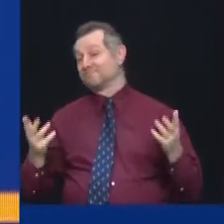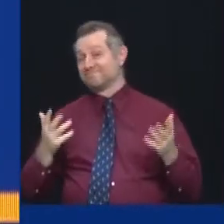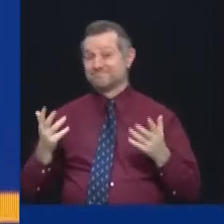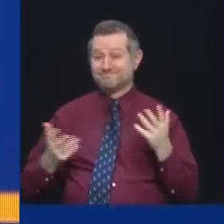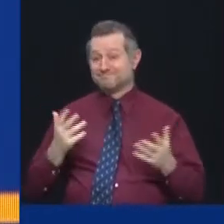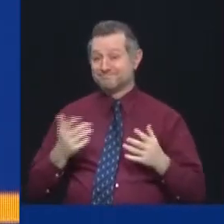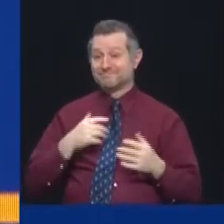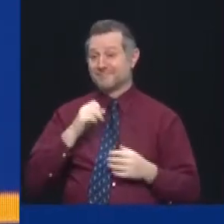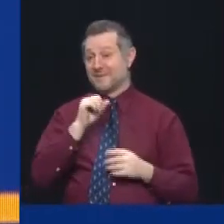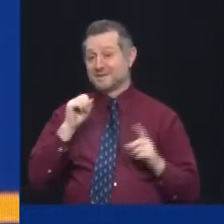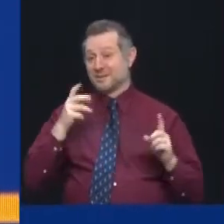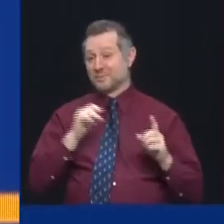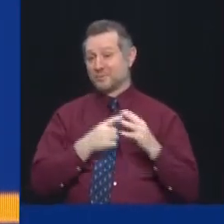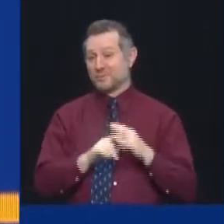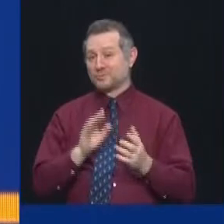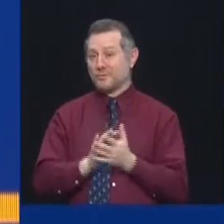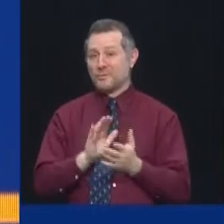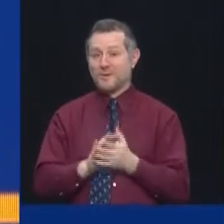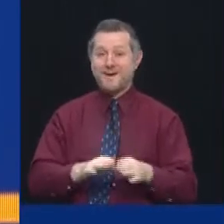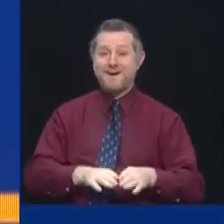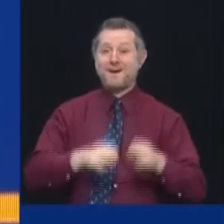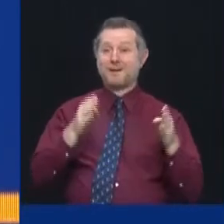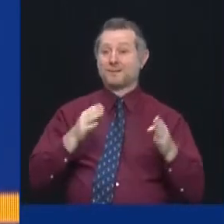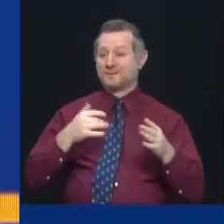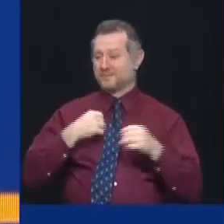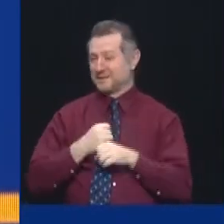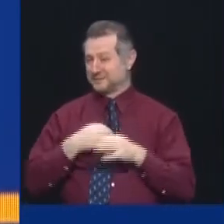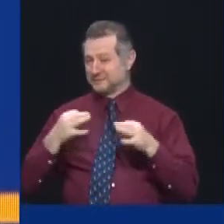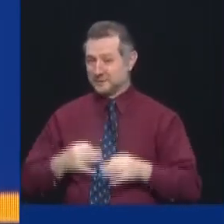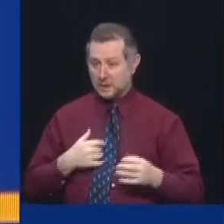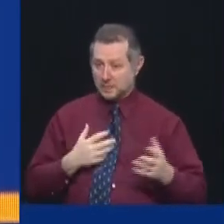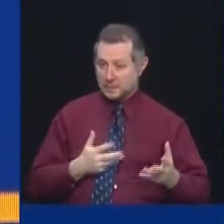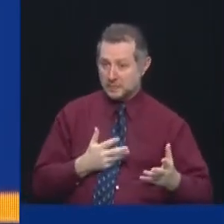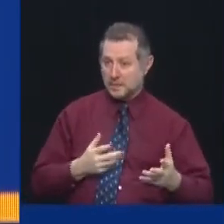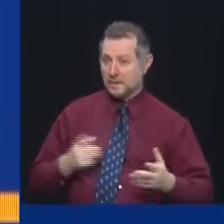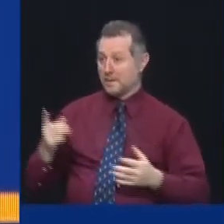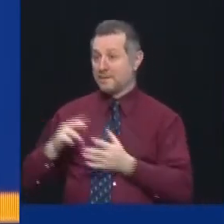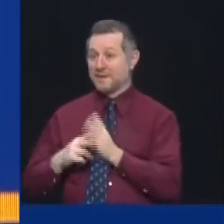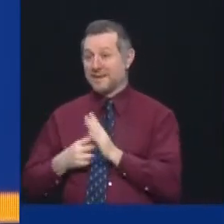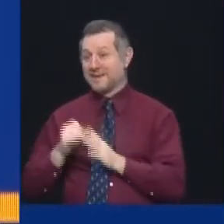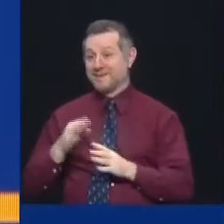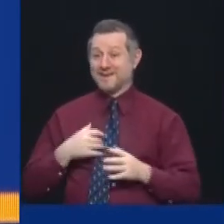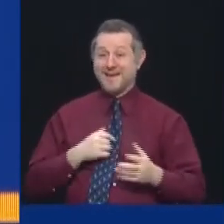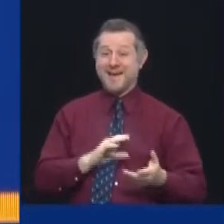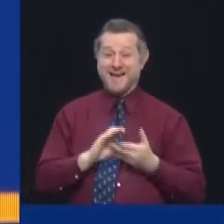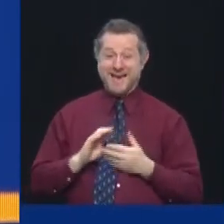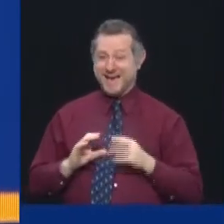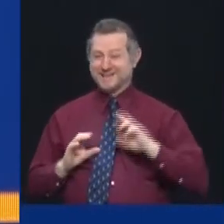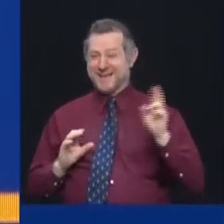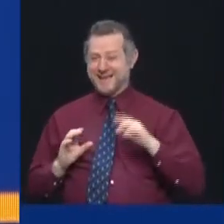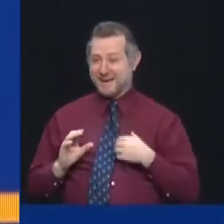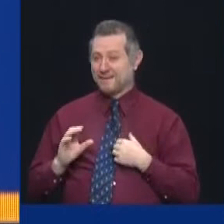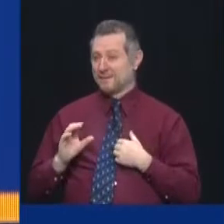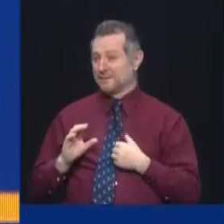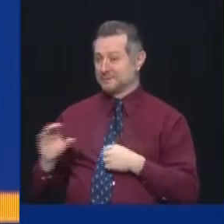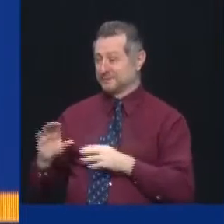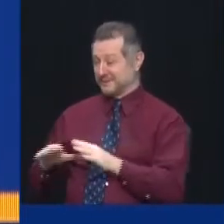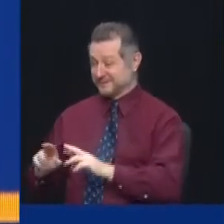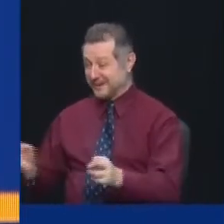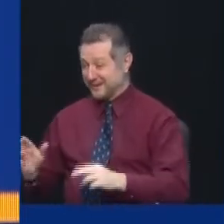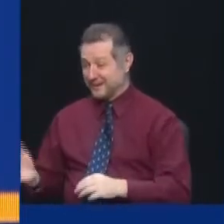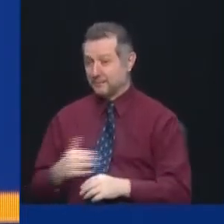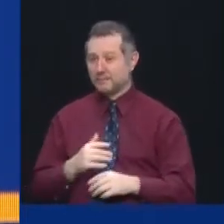saying to regions all across the state, you plan your economic rebirth. And if you come